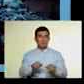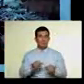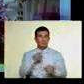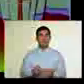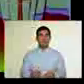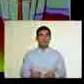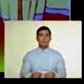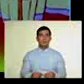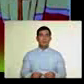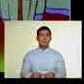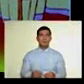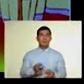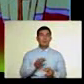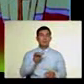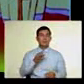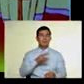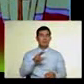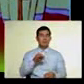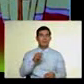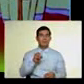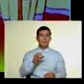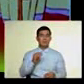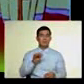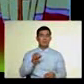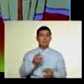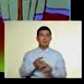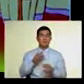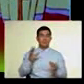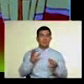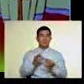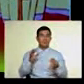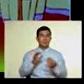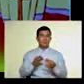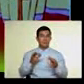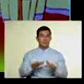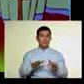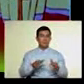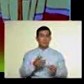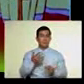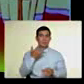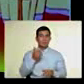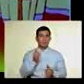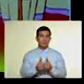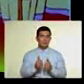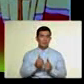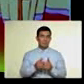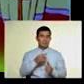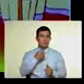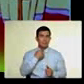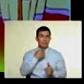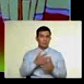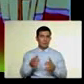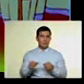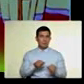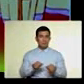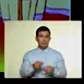bilasiz. Mana shu litosfera plitalari to'qnashgan joylarda tez-tez zilzilalar sodir bo'ladi va